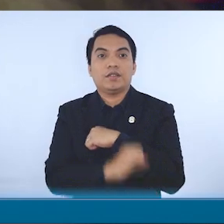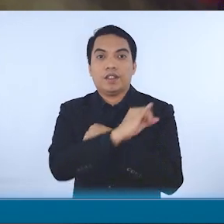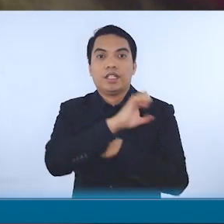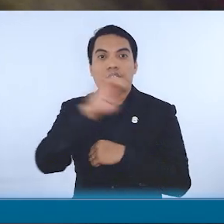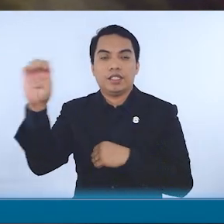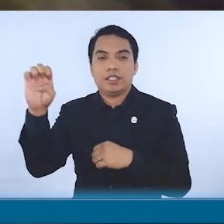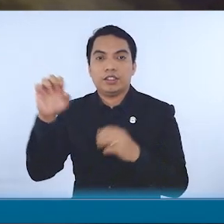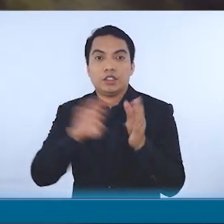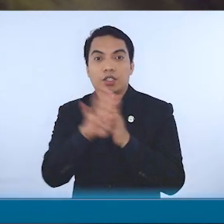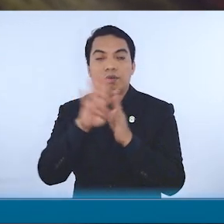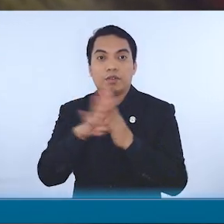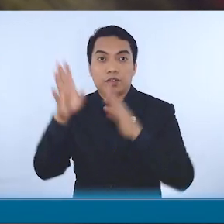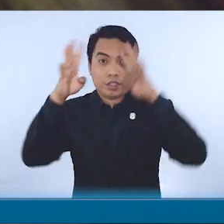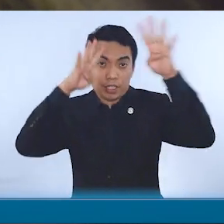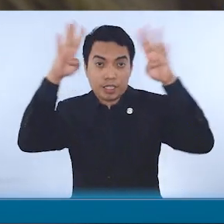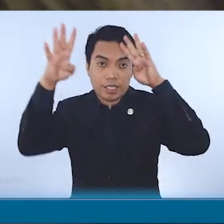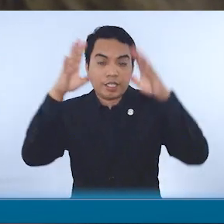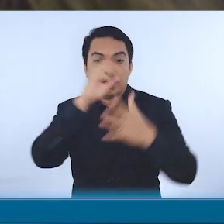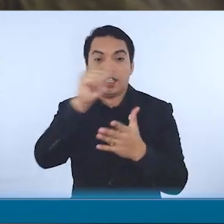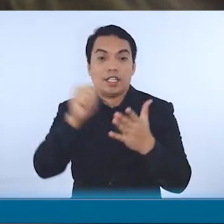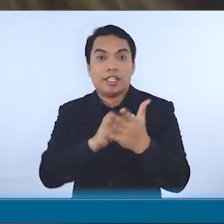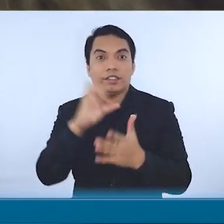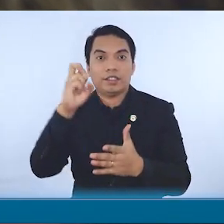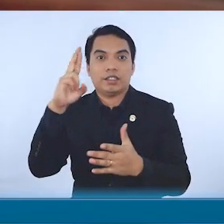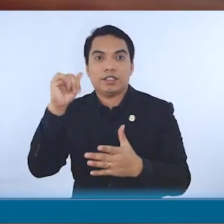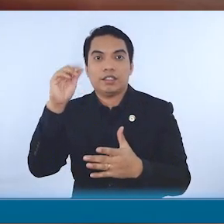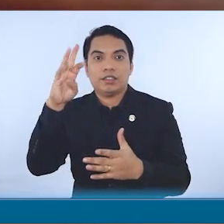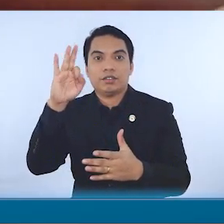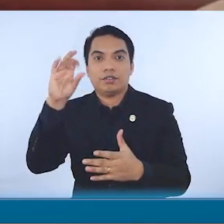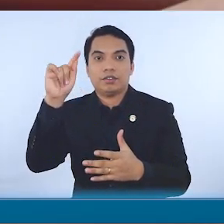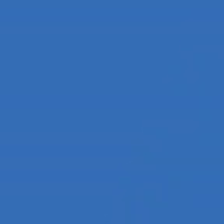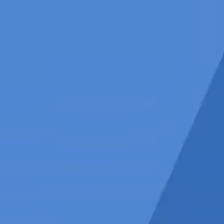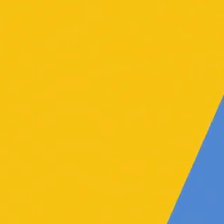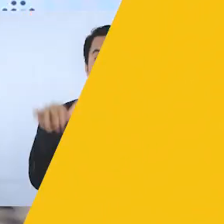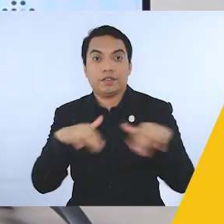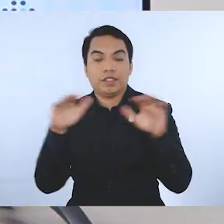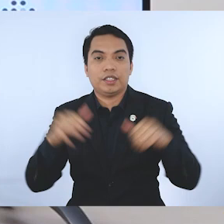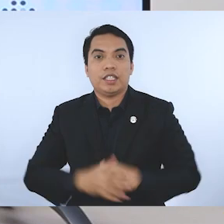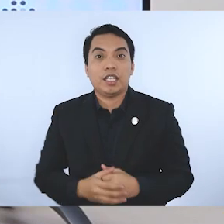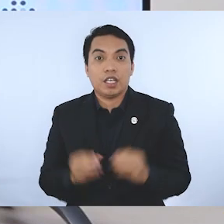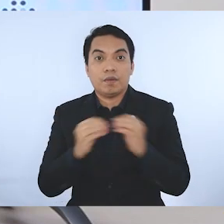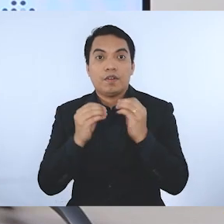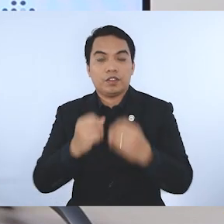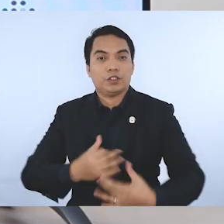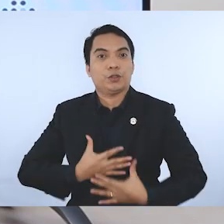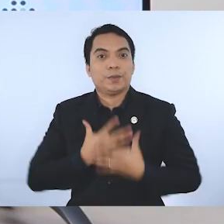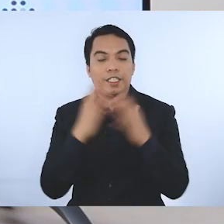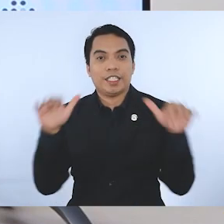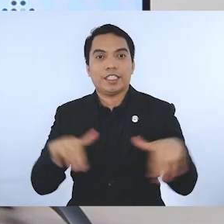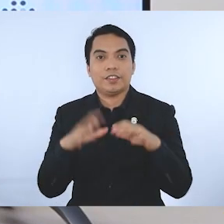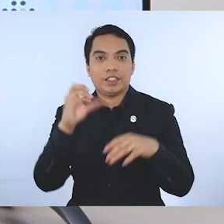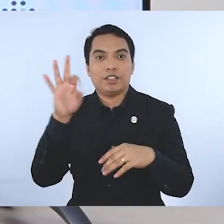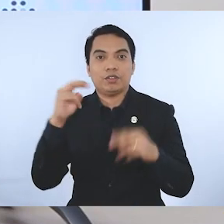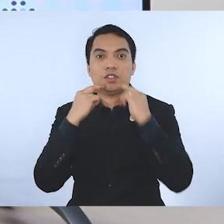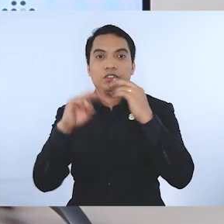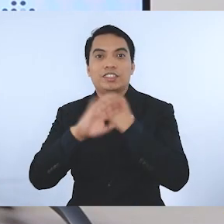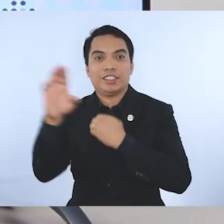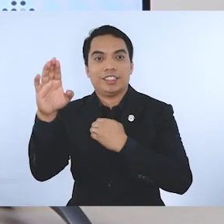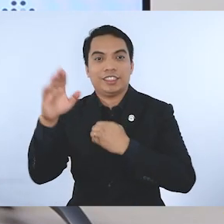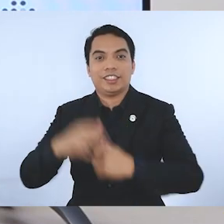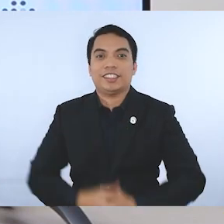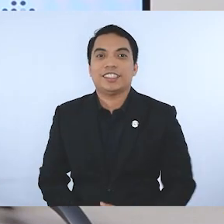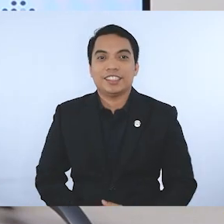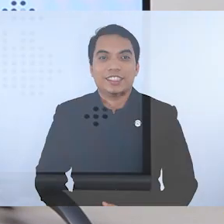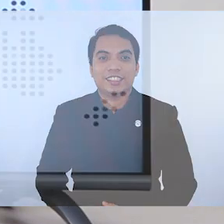East enhanced their creativity in arts and crafts activity. More inspiring activities when CFO News